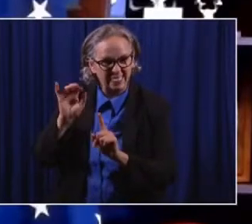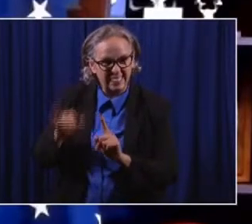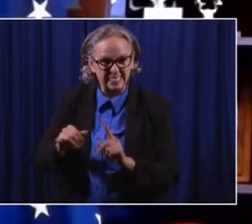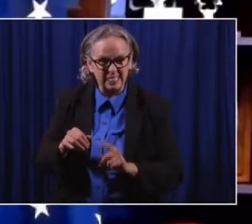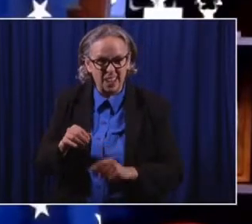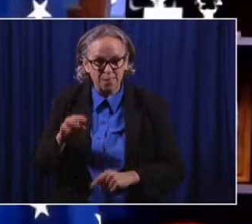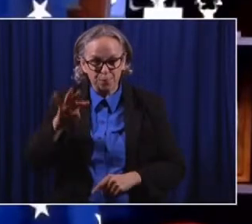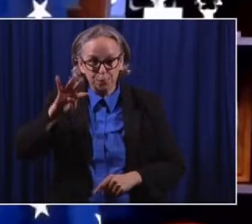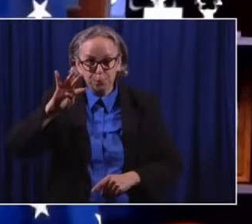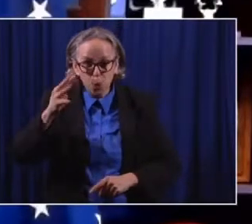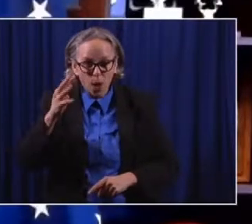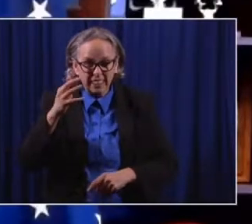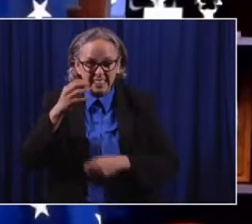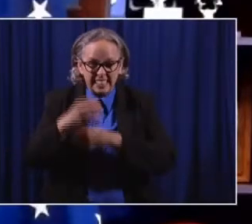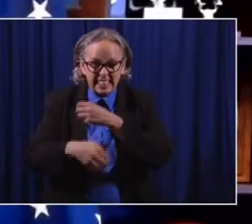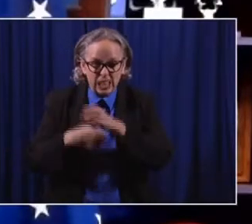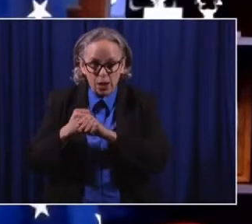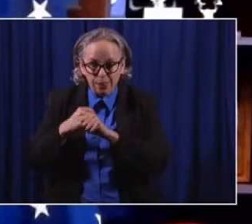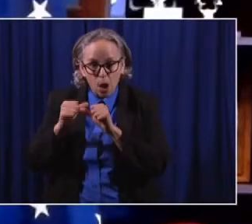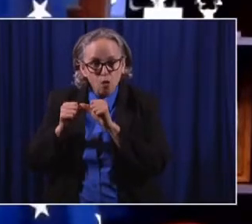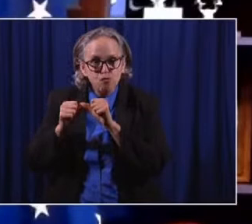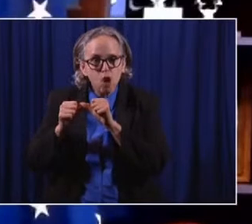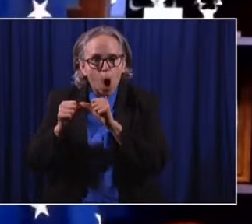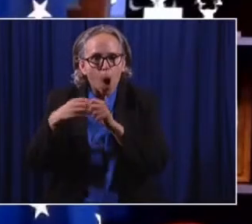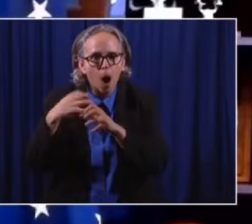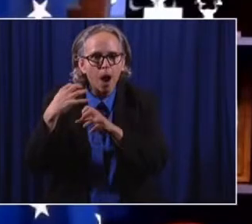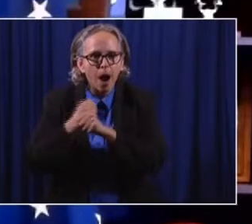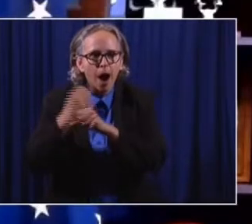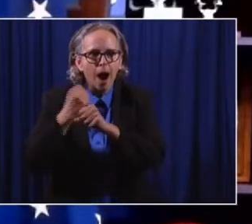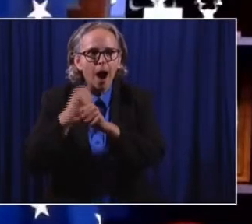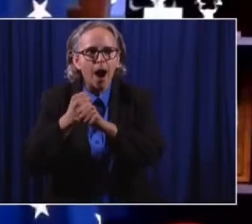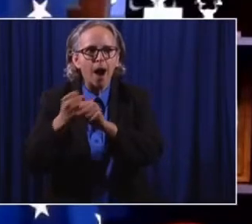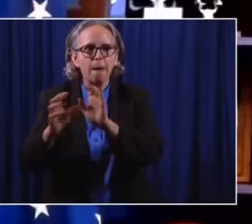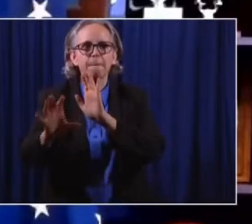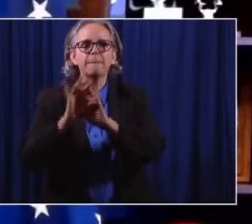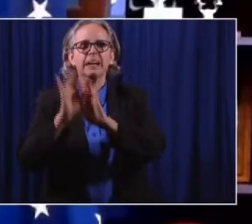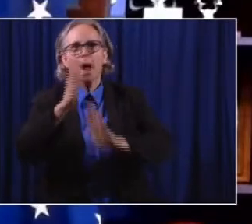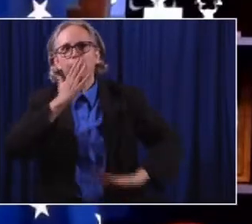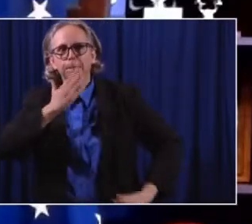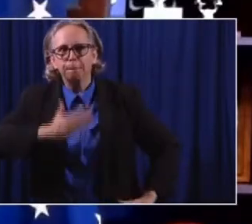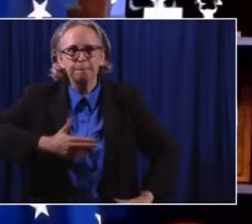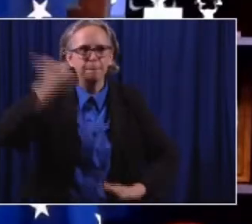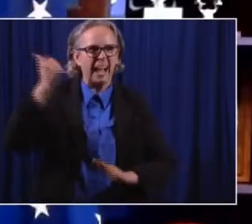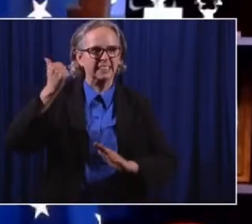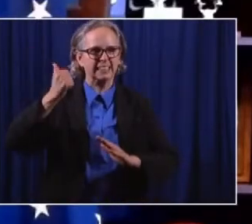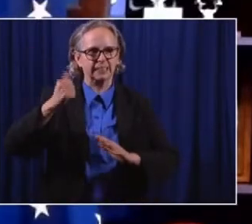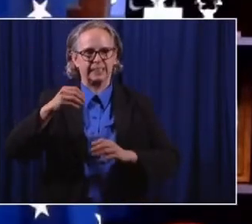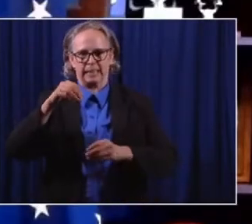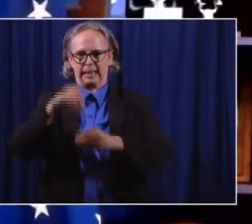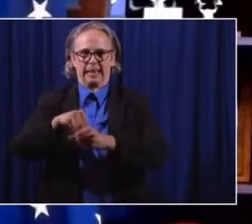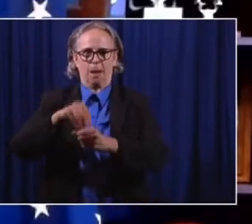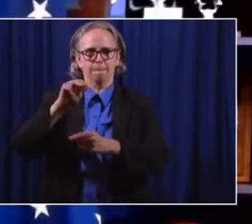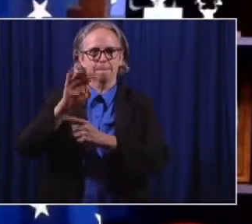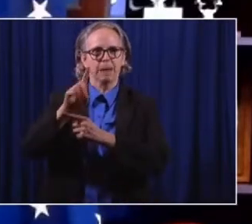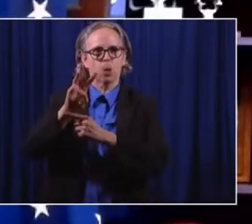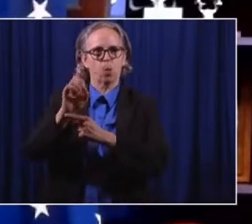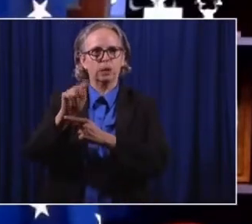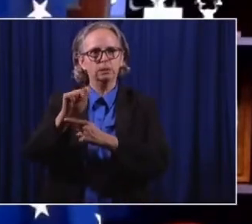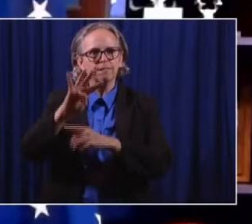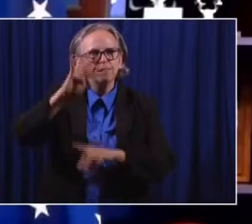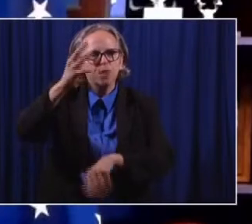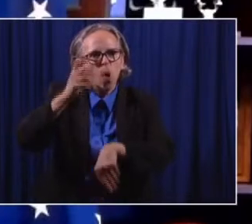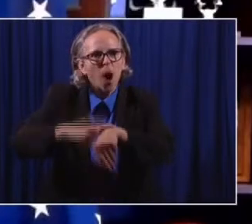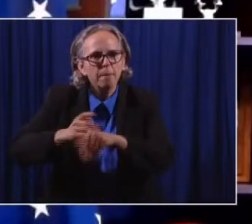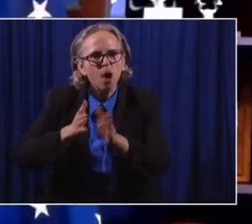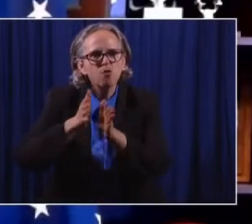an Ohio SBDC has been named best in the Midwest by the SBA. So they're doing a great job. And you can see